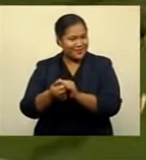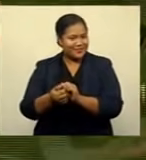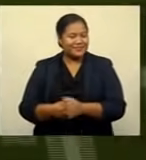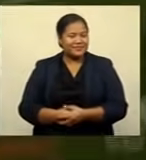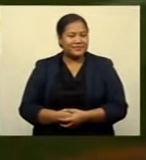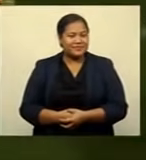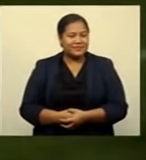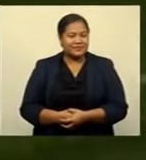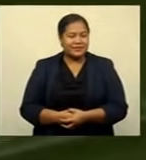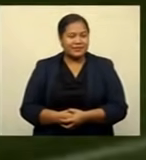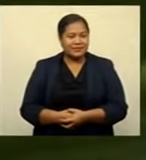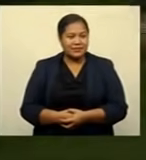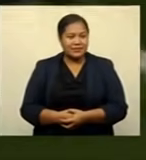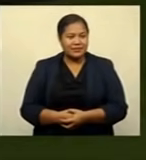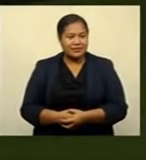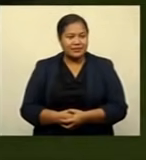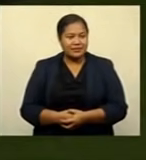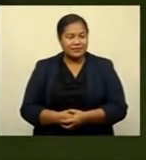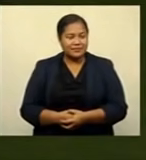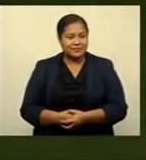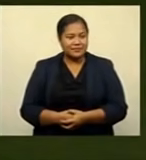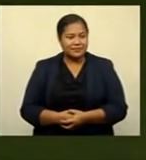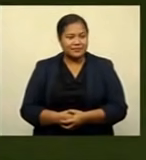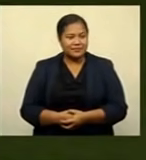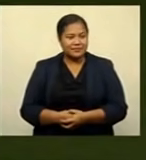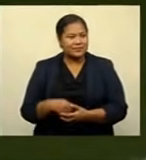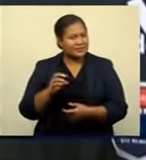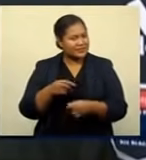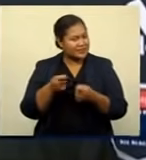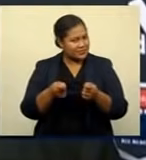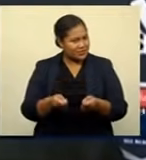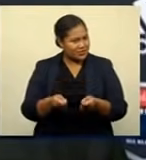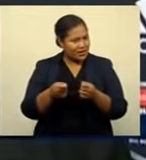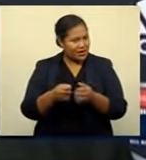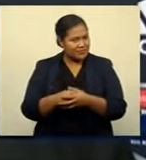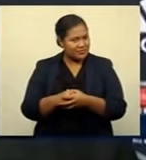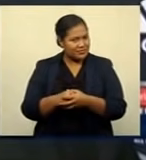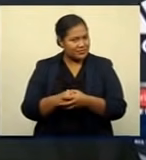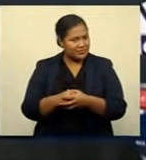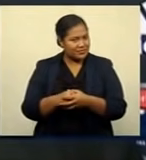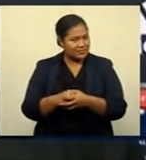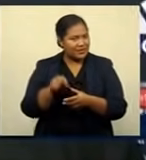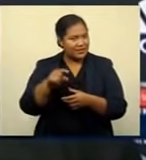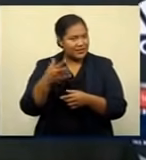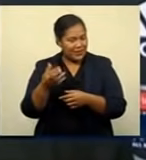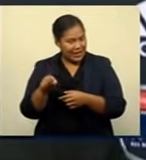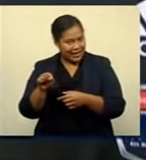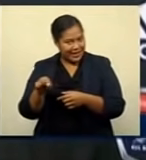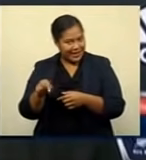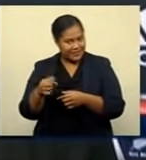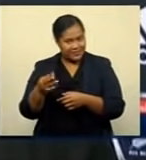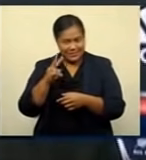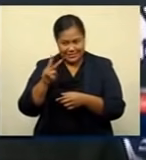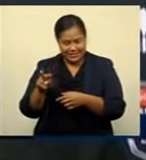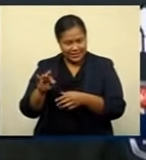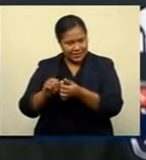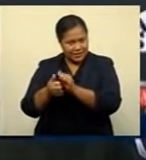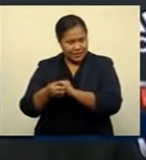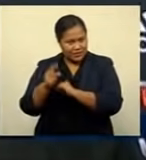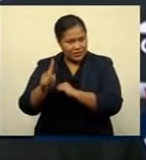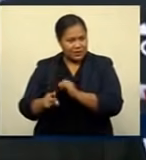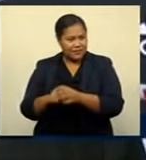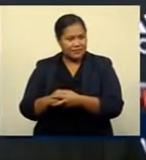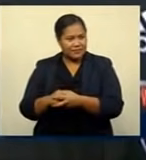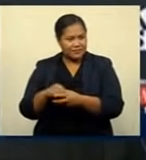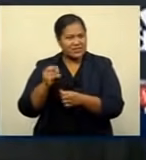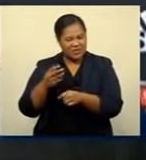probably lose it forward. In between, I thought we were pretty ruthless with some execution, particularly off set piece, and certainly we made